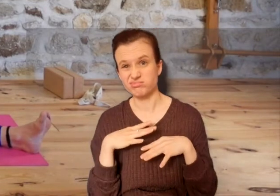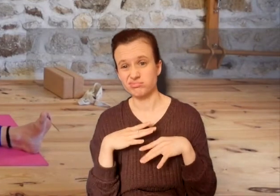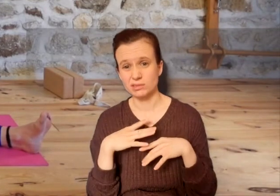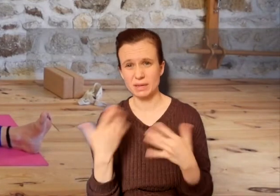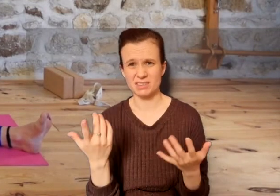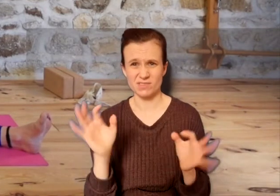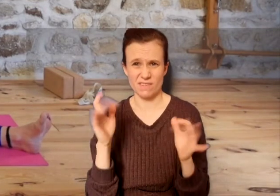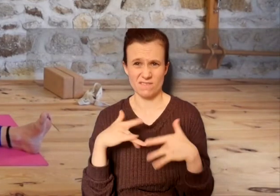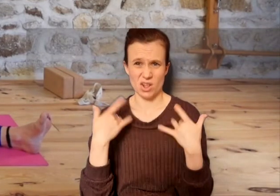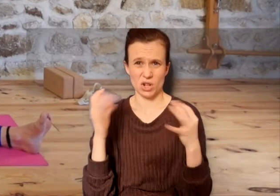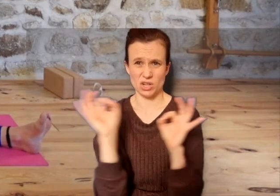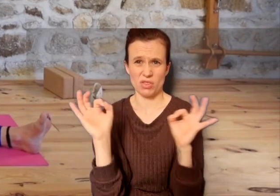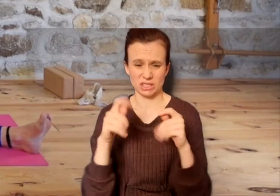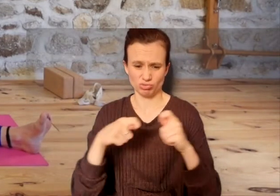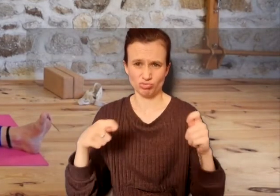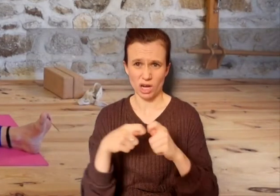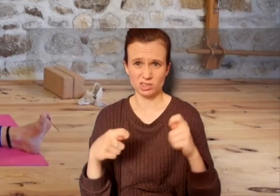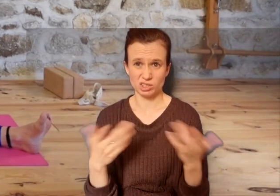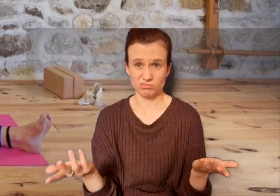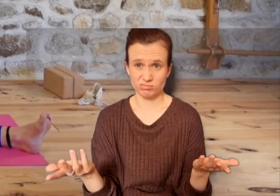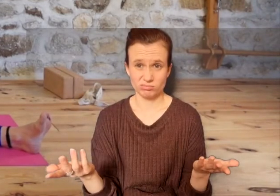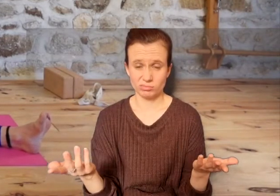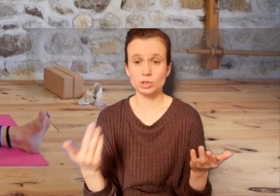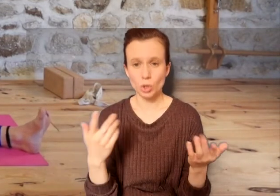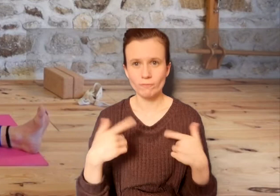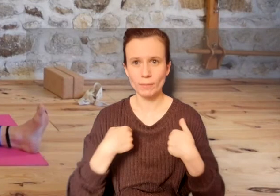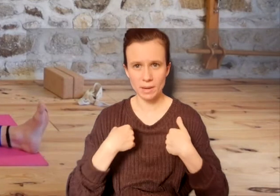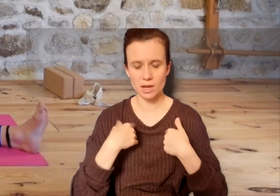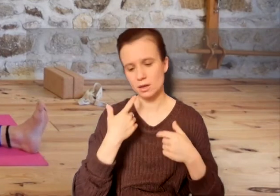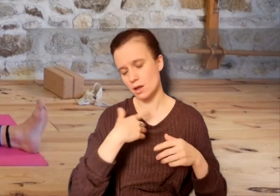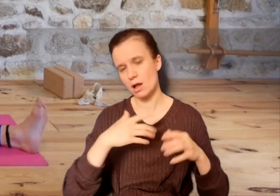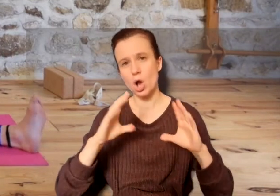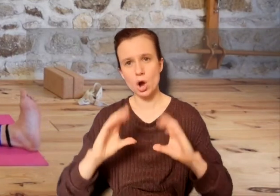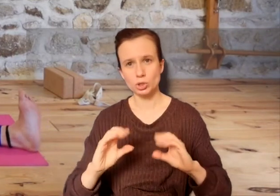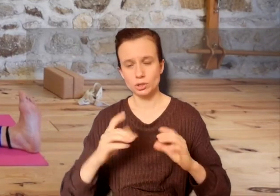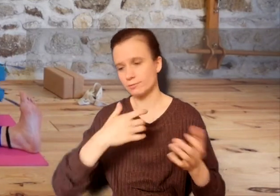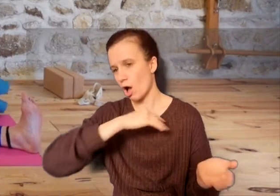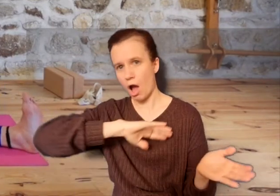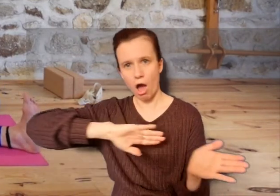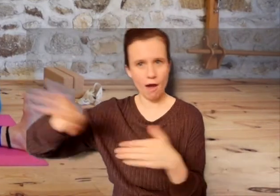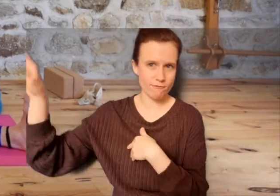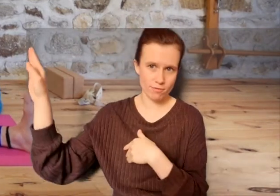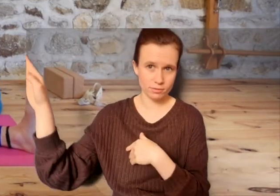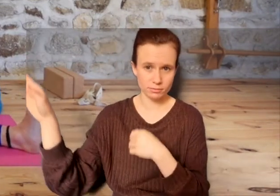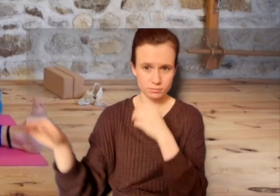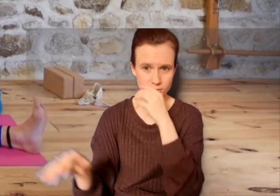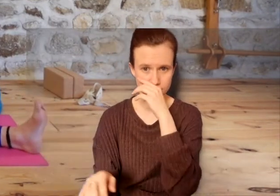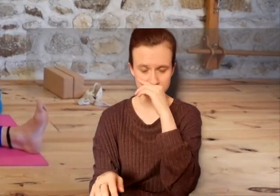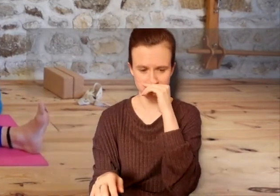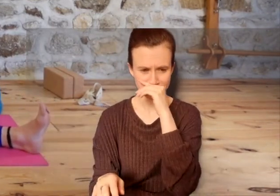but I'm not really getting something out of the stretch or out of the posture. So for me, I would get rid of that